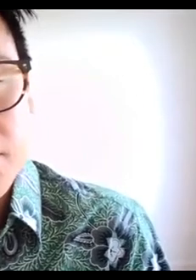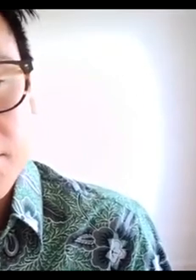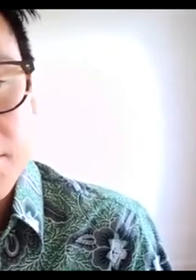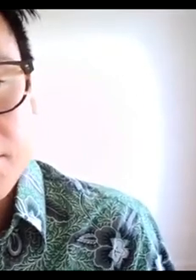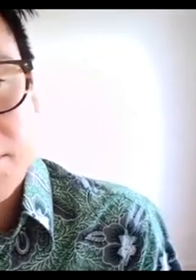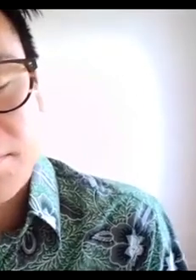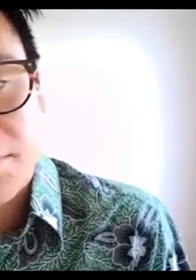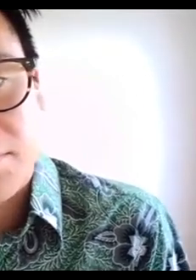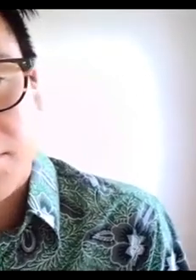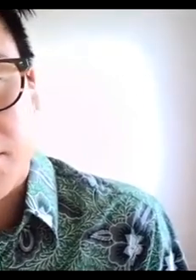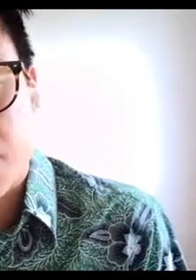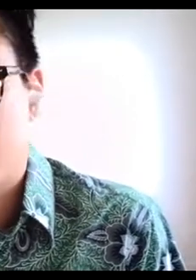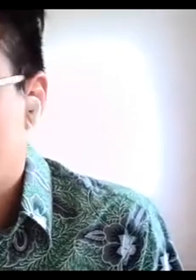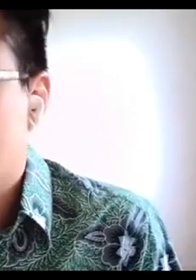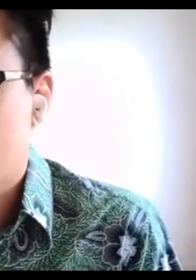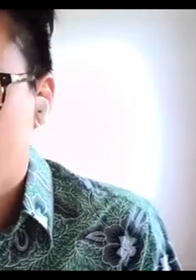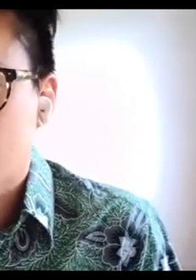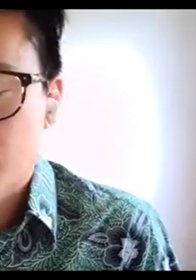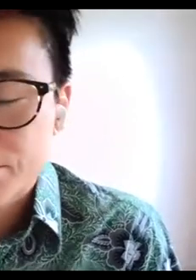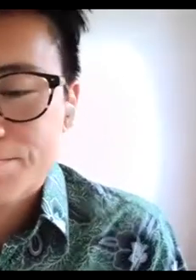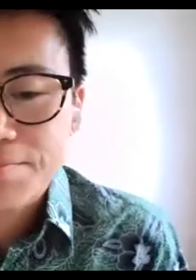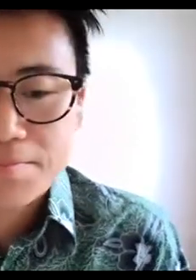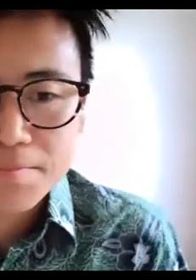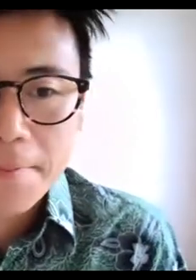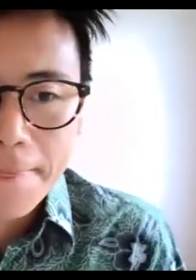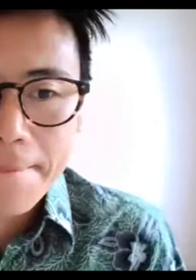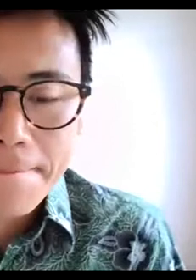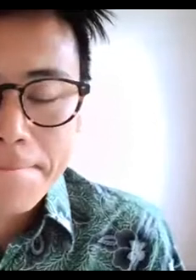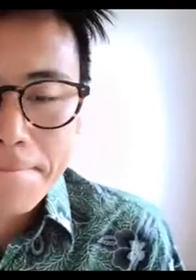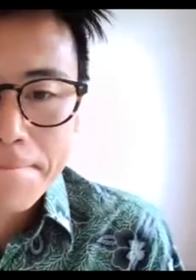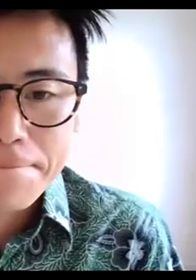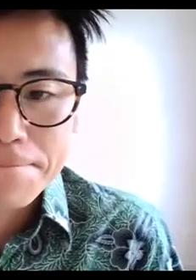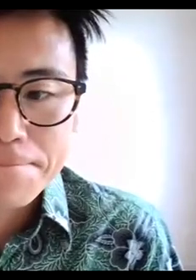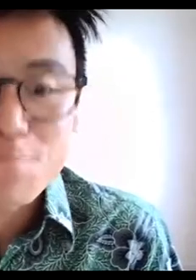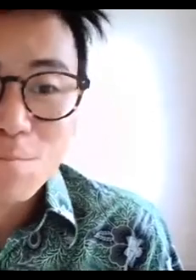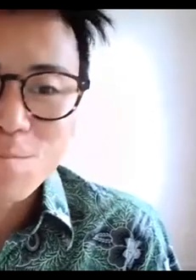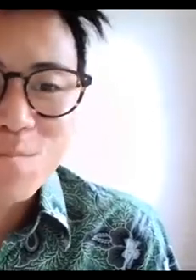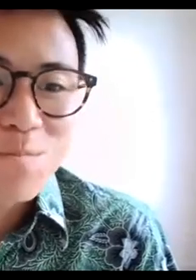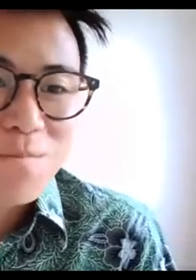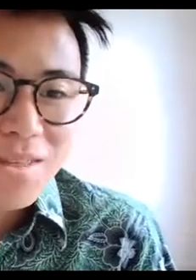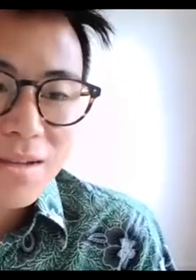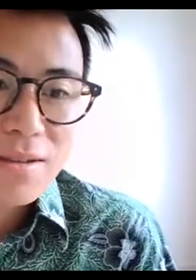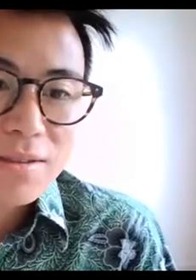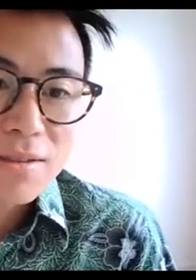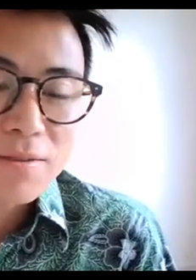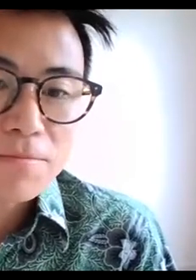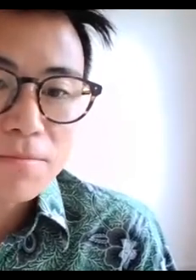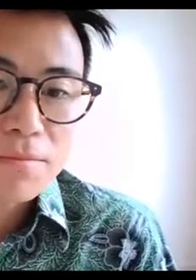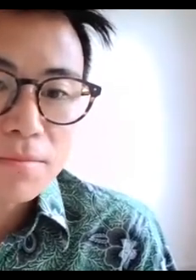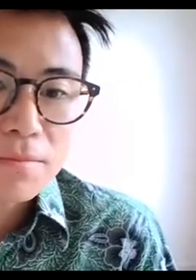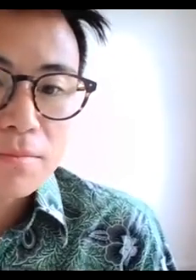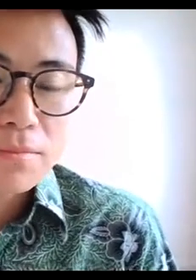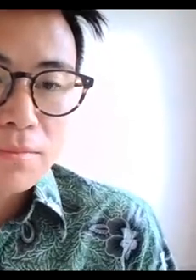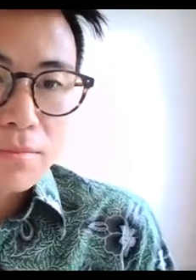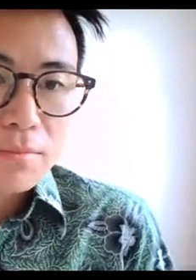like if something is low, medium, high. I think this was my first time